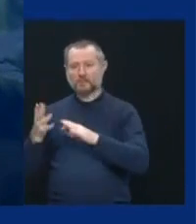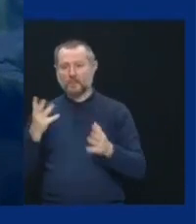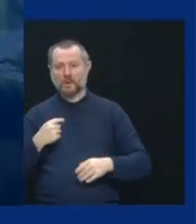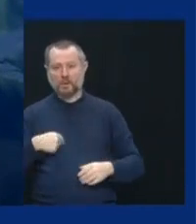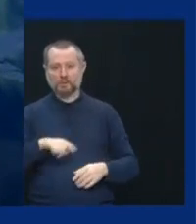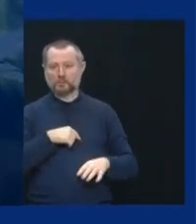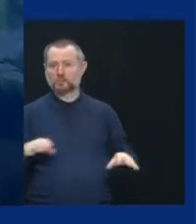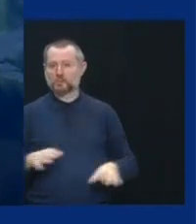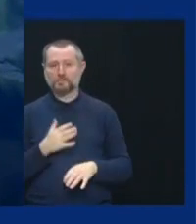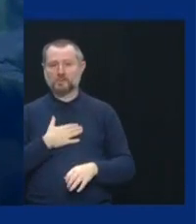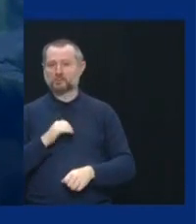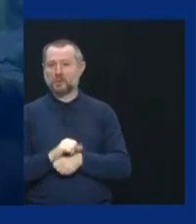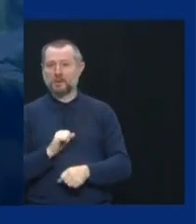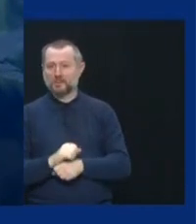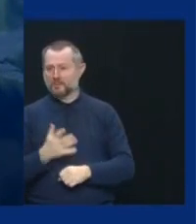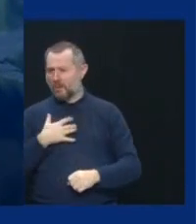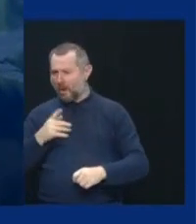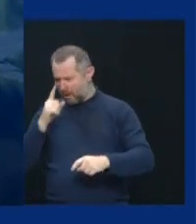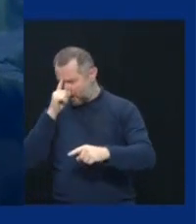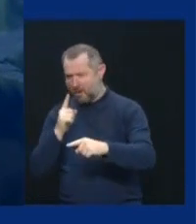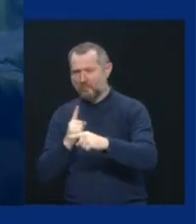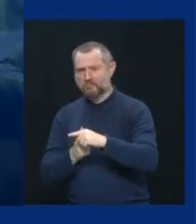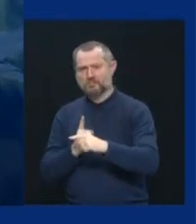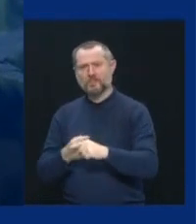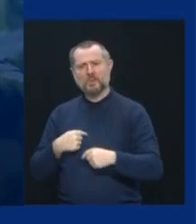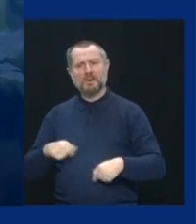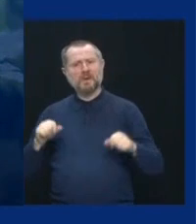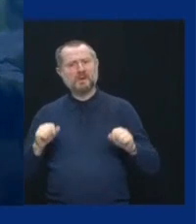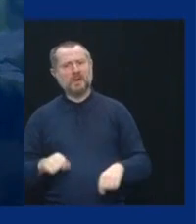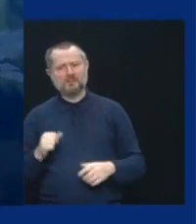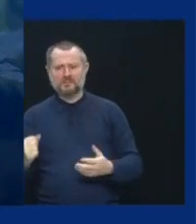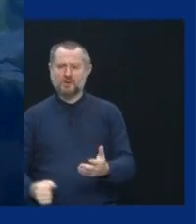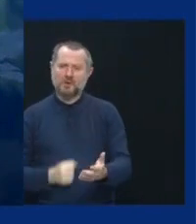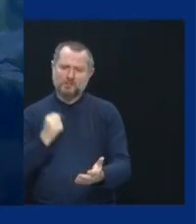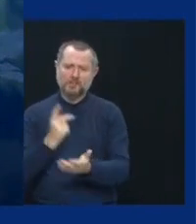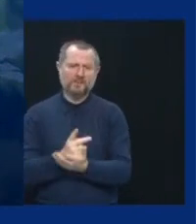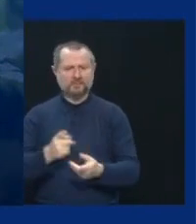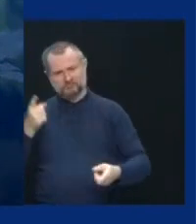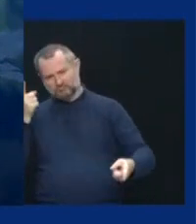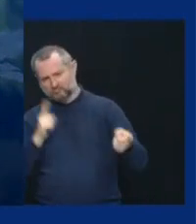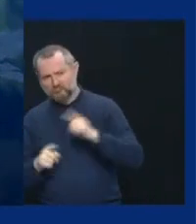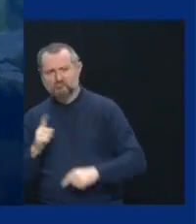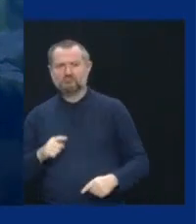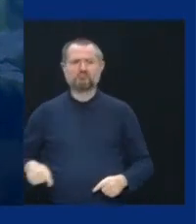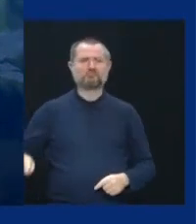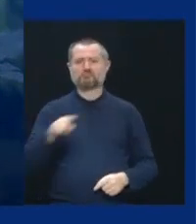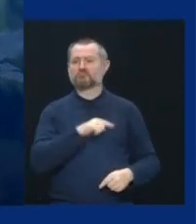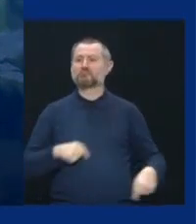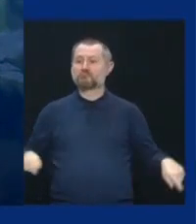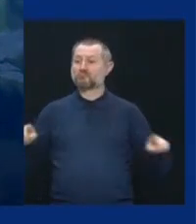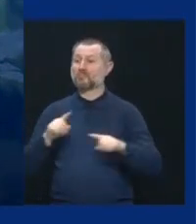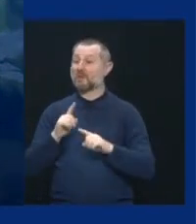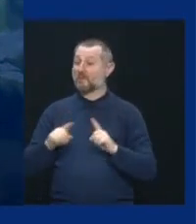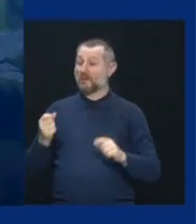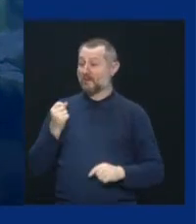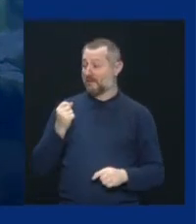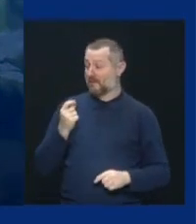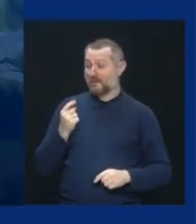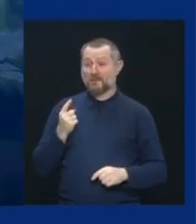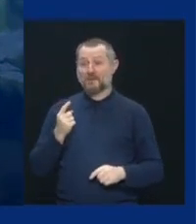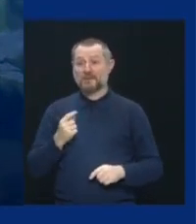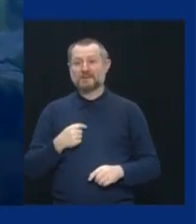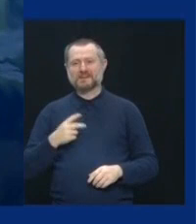I'm hopeful that we can come to an agreement and we can get it done. But I believe, because I've seen this